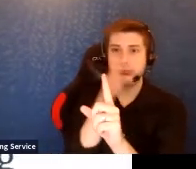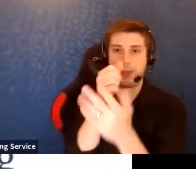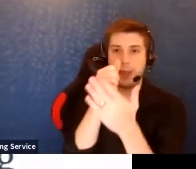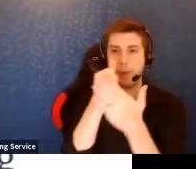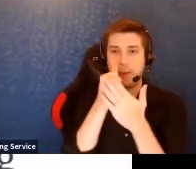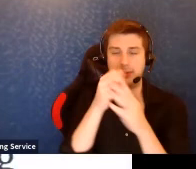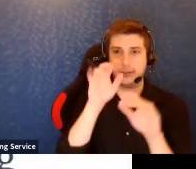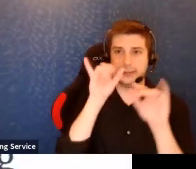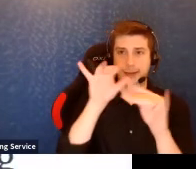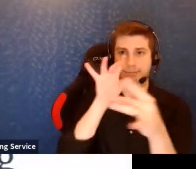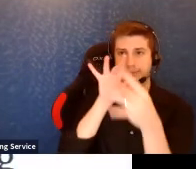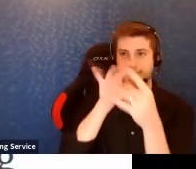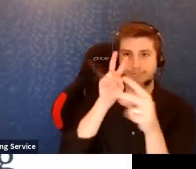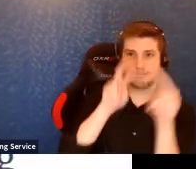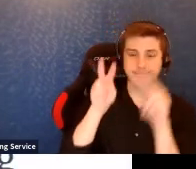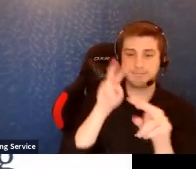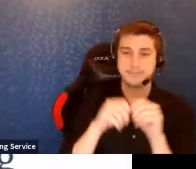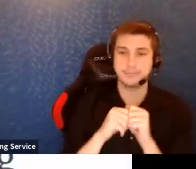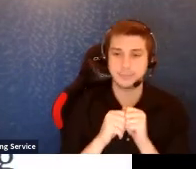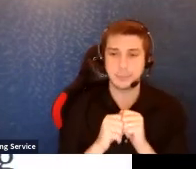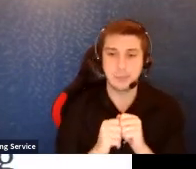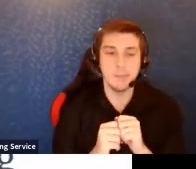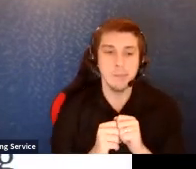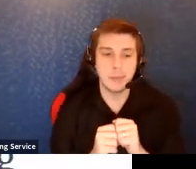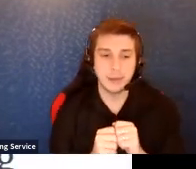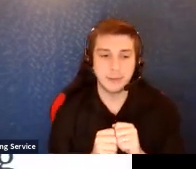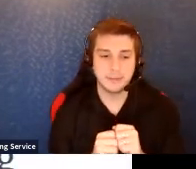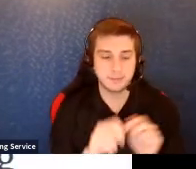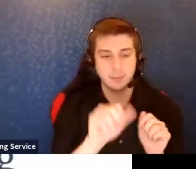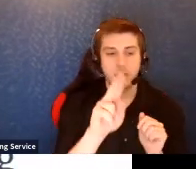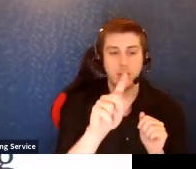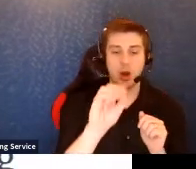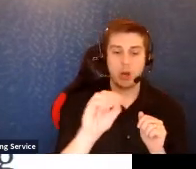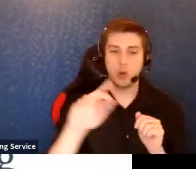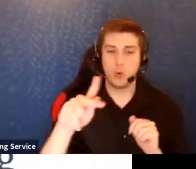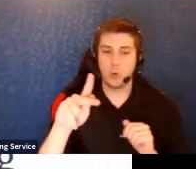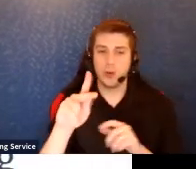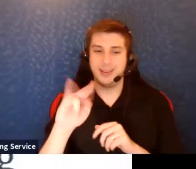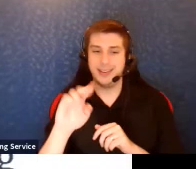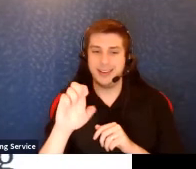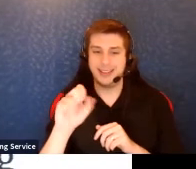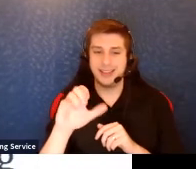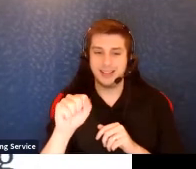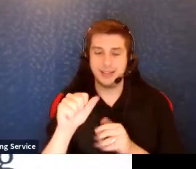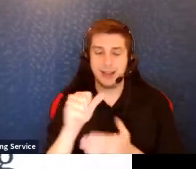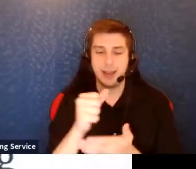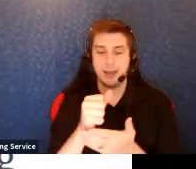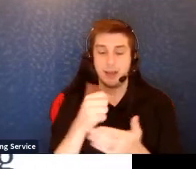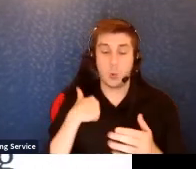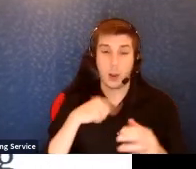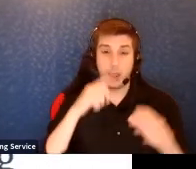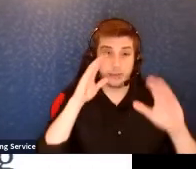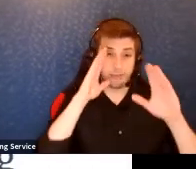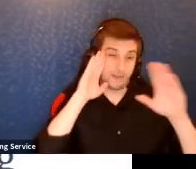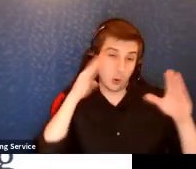Autokinesis, the visual illusion of fatigue from focusing too hard on one distant object. So it's going to cause you